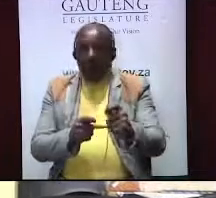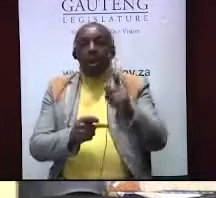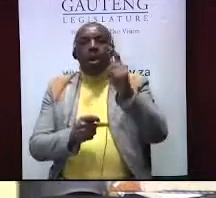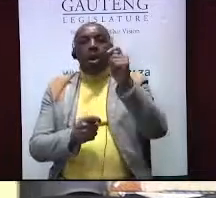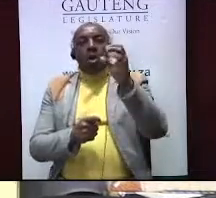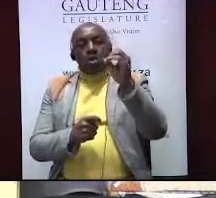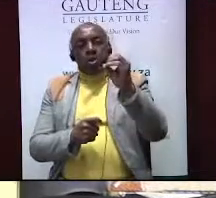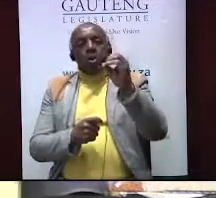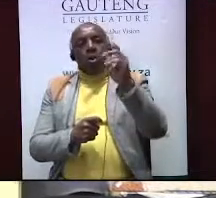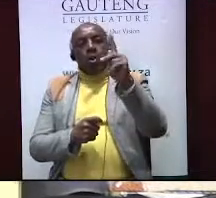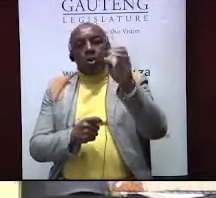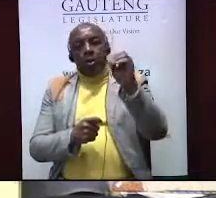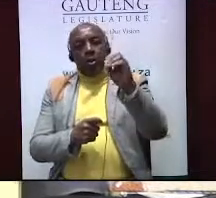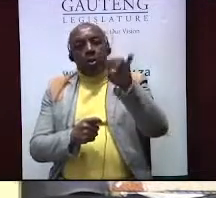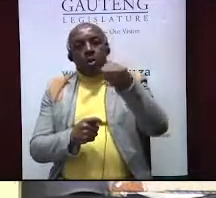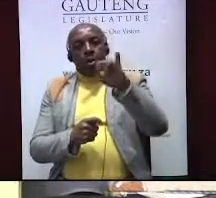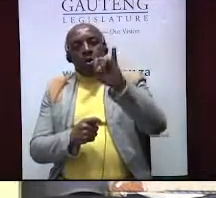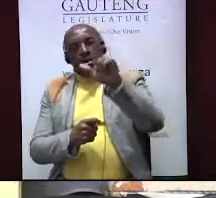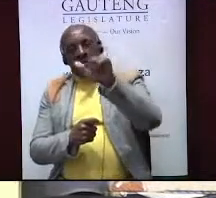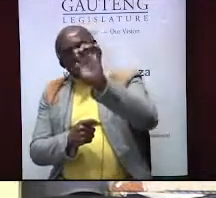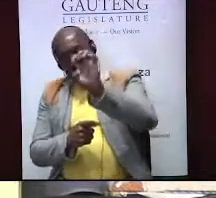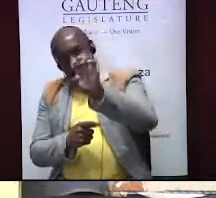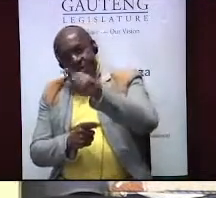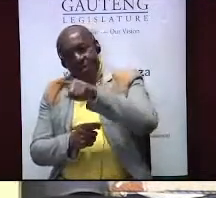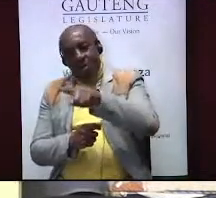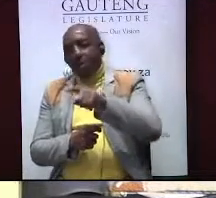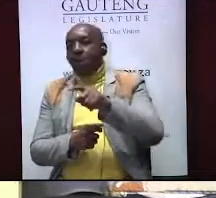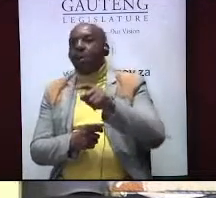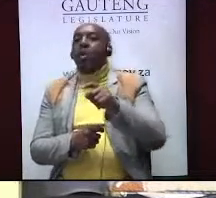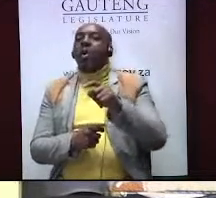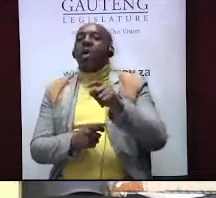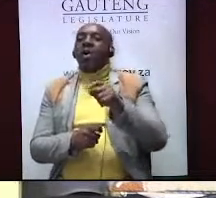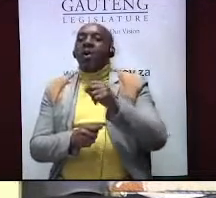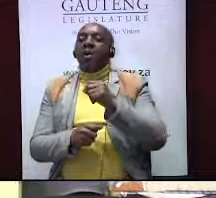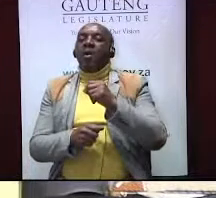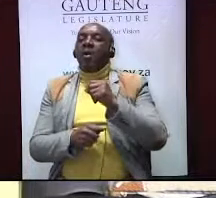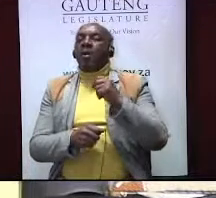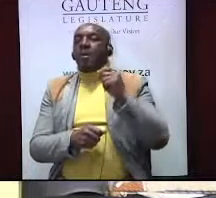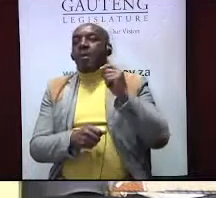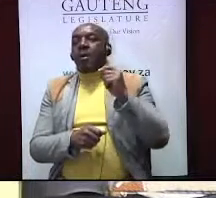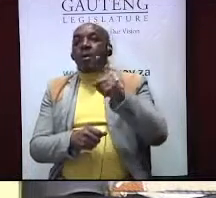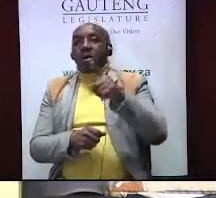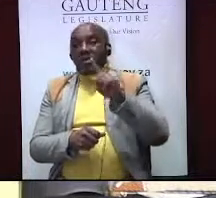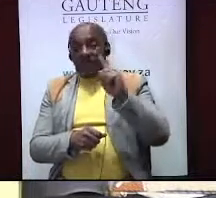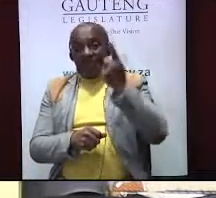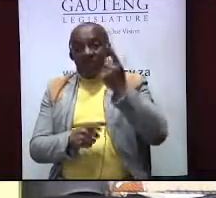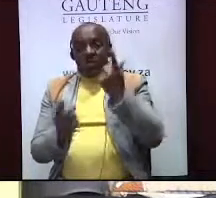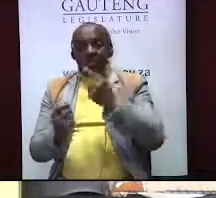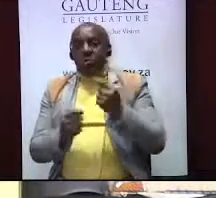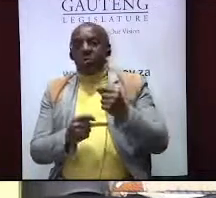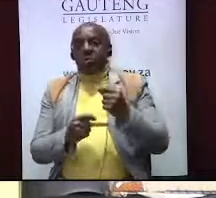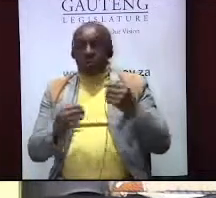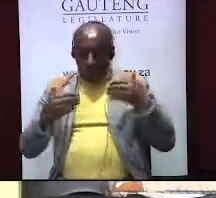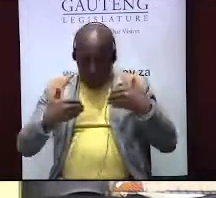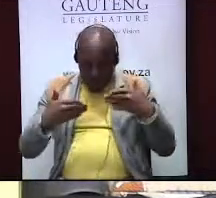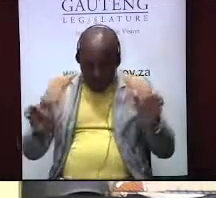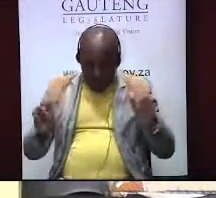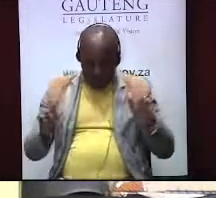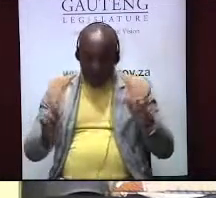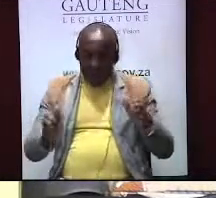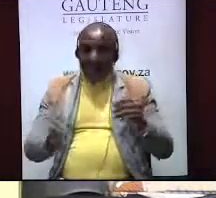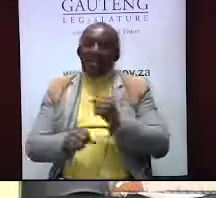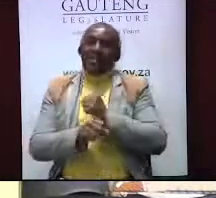Thokozile Sangweni, who was supposed to do the opening prayer, to come and do the closing prayer for us.